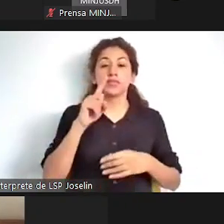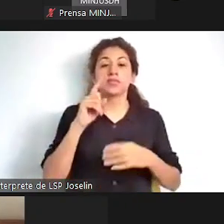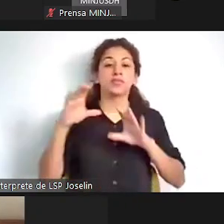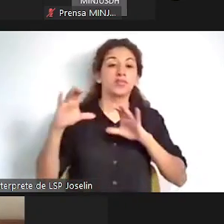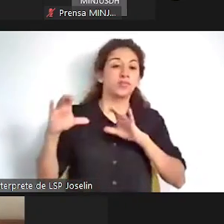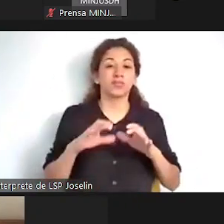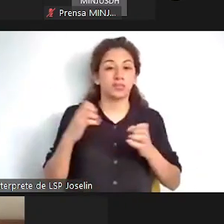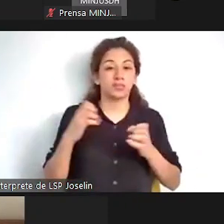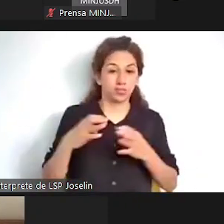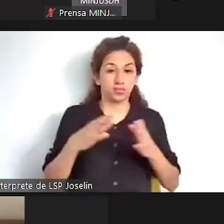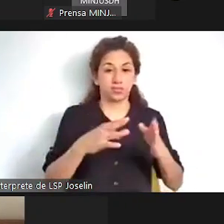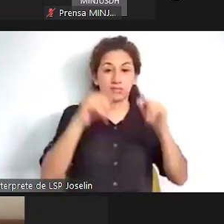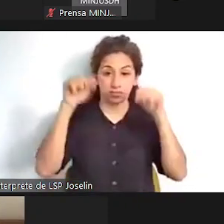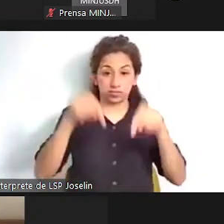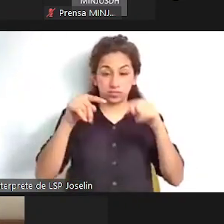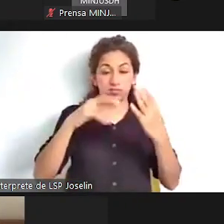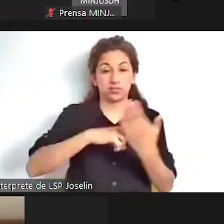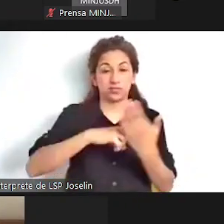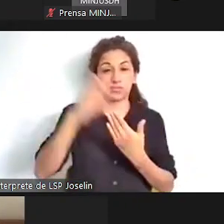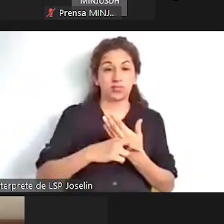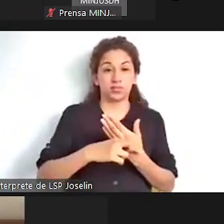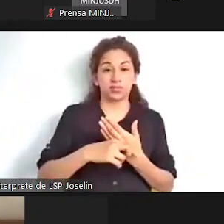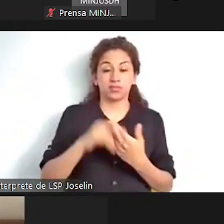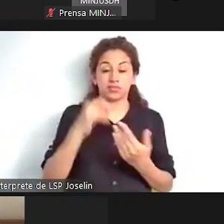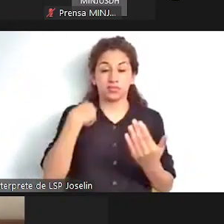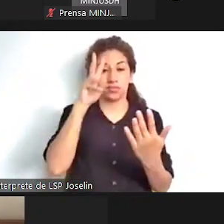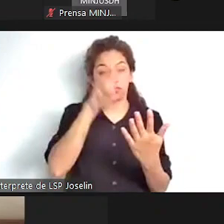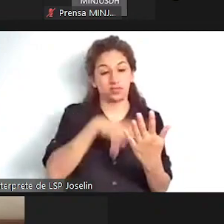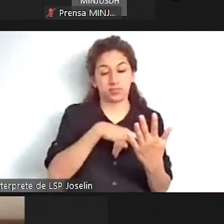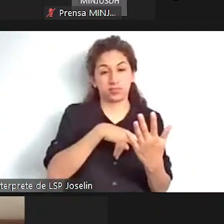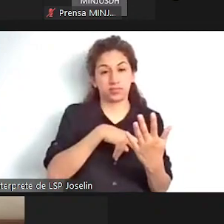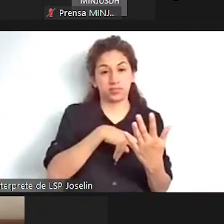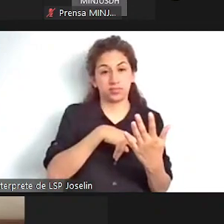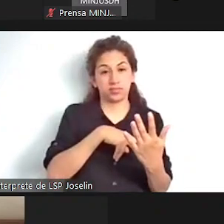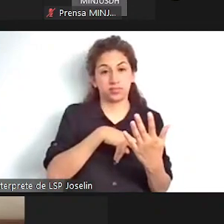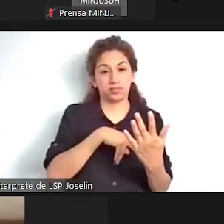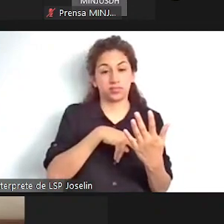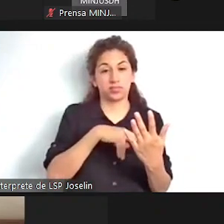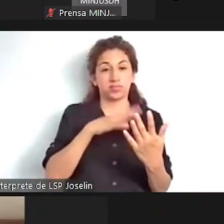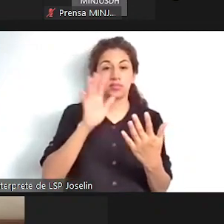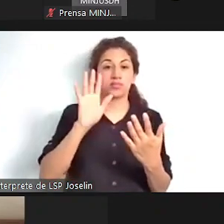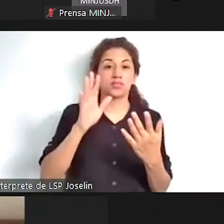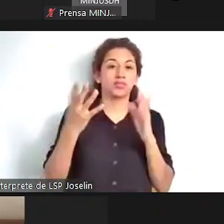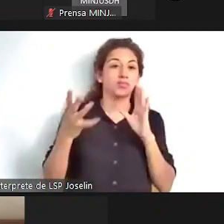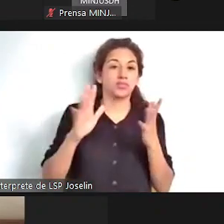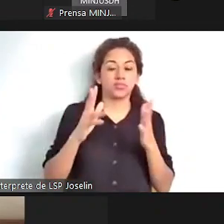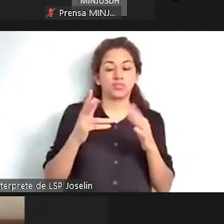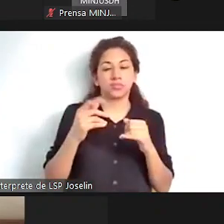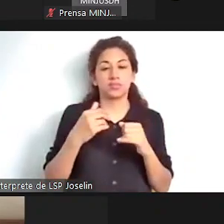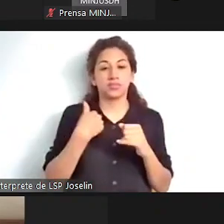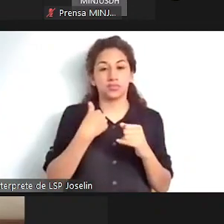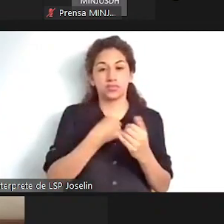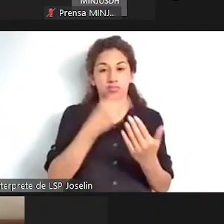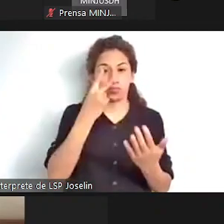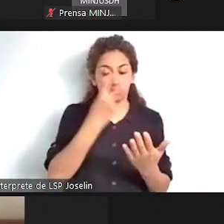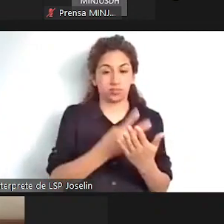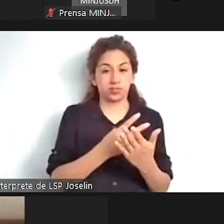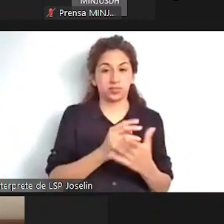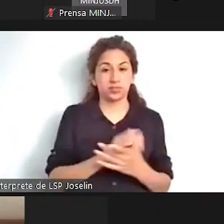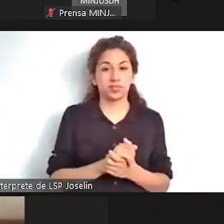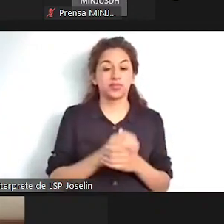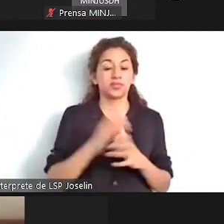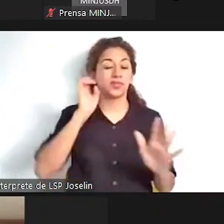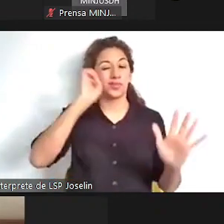rights the strategic actions on these plan to not take into account the activities as we would have